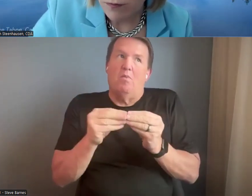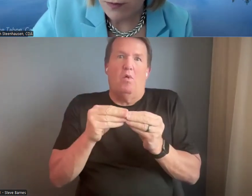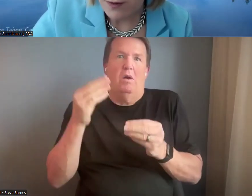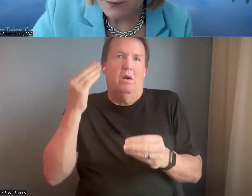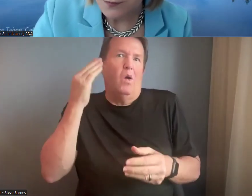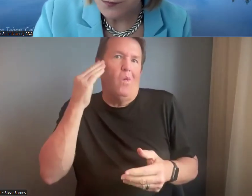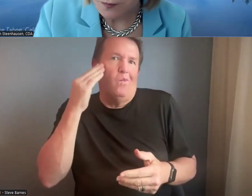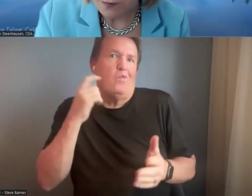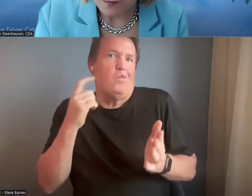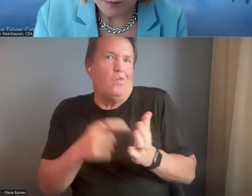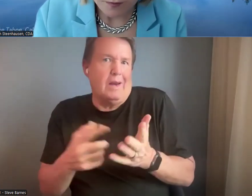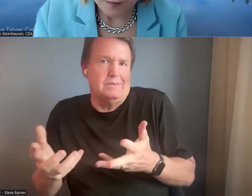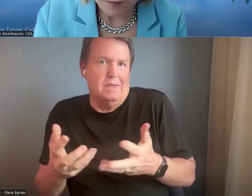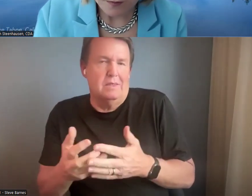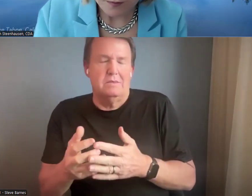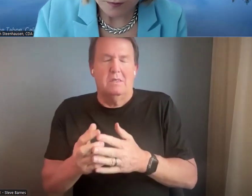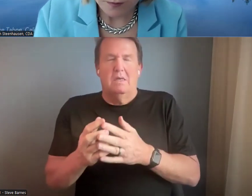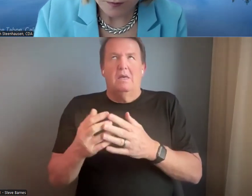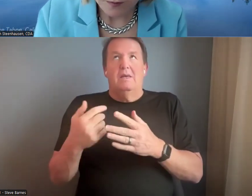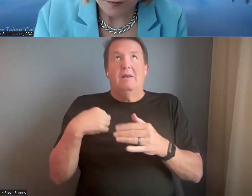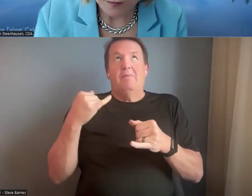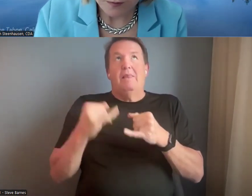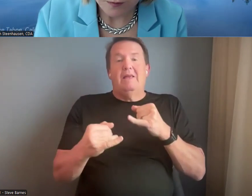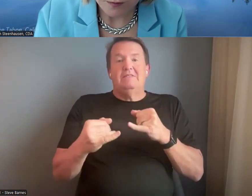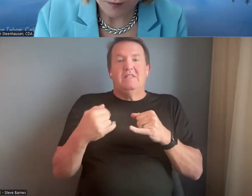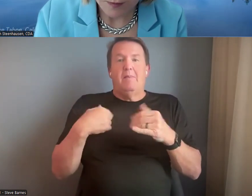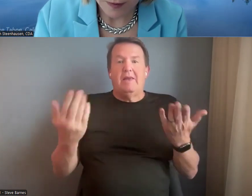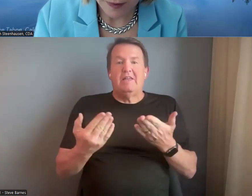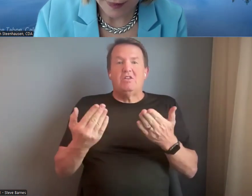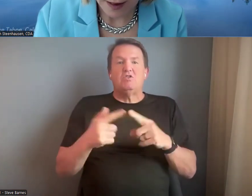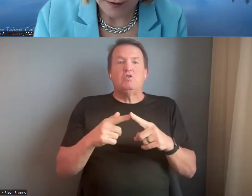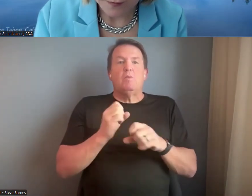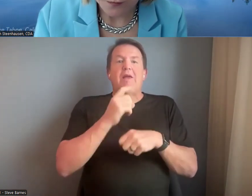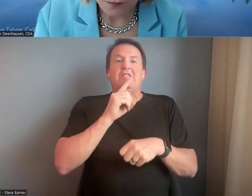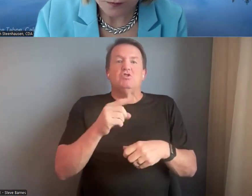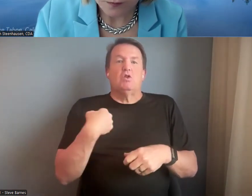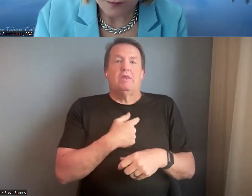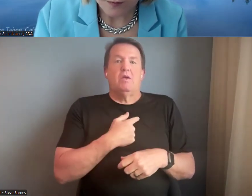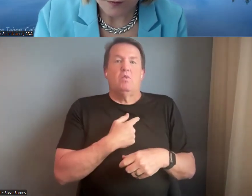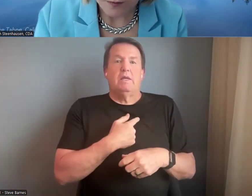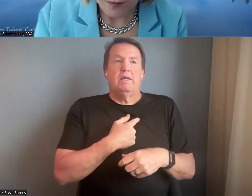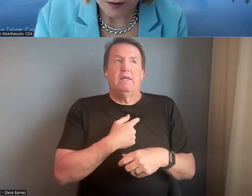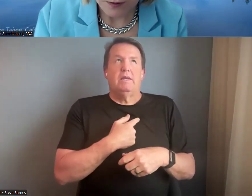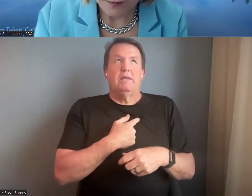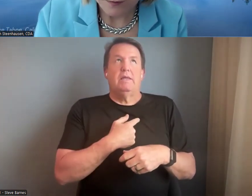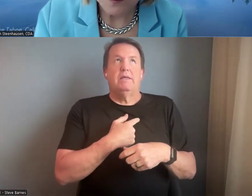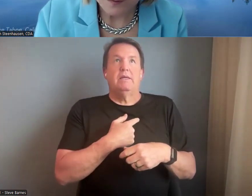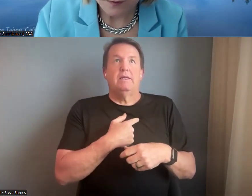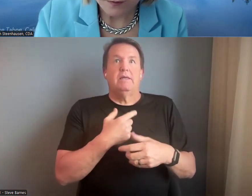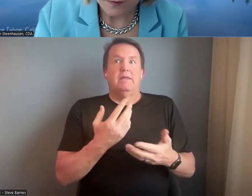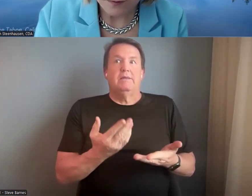think and lastly, I guess I would say I'm here to ensure that we just implement state goals